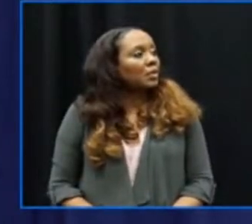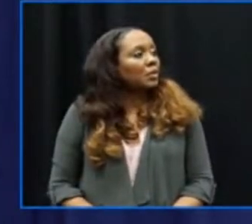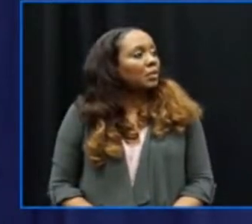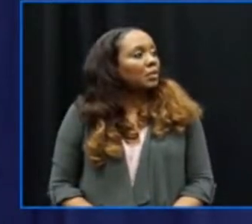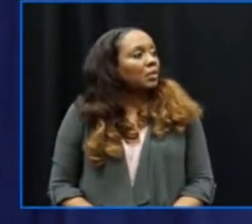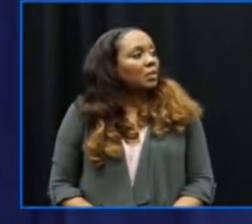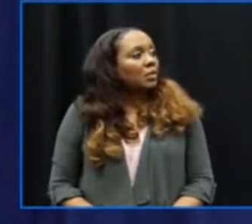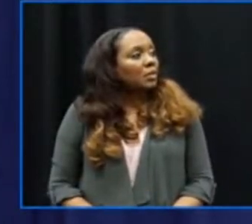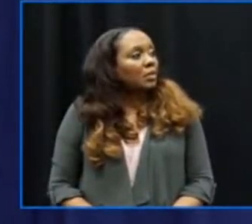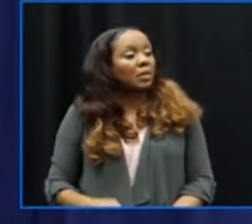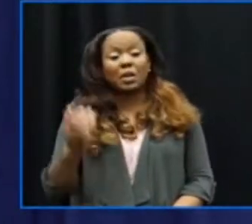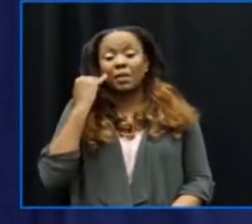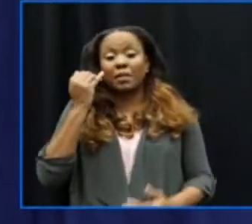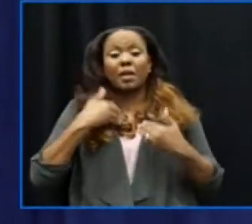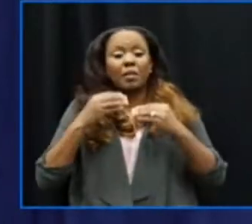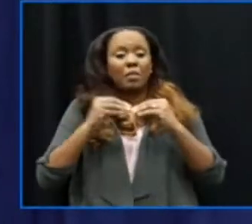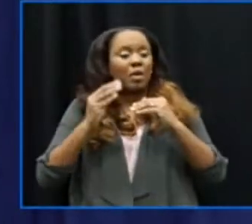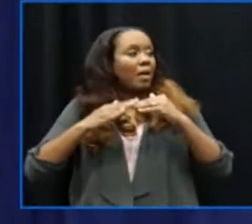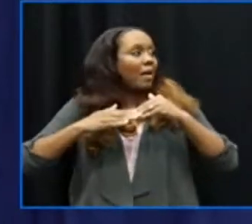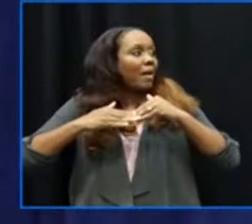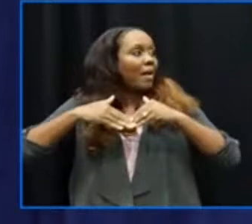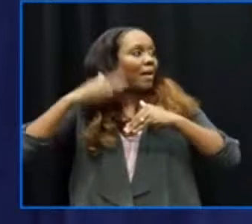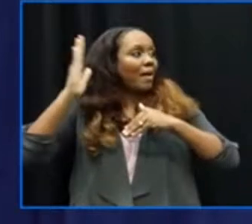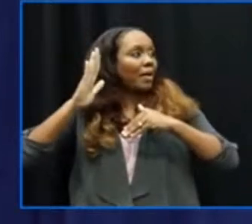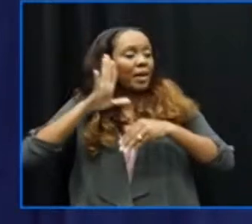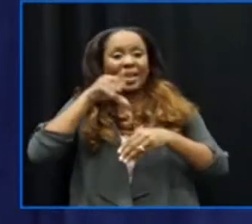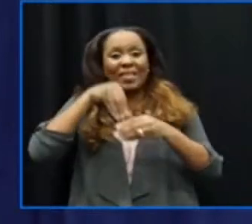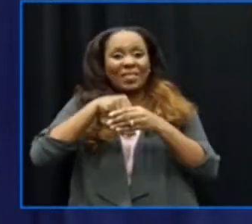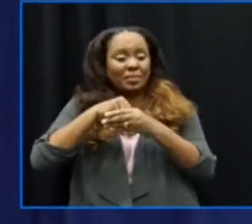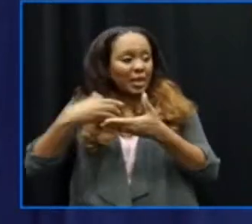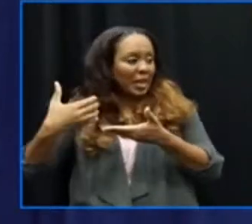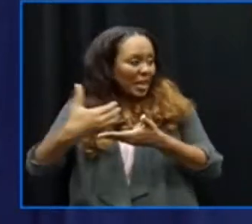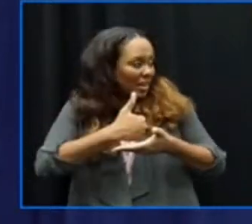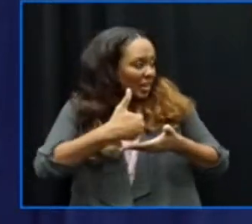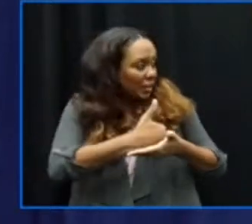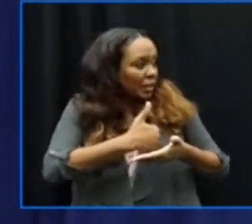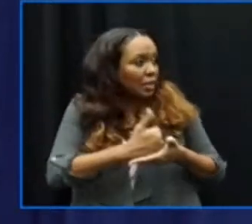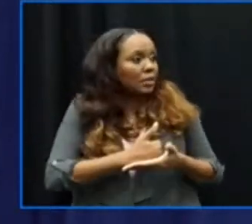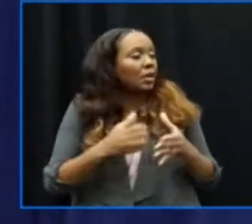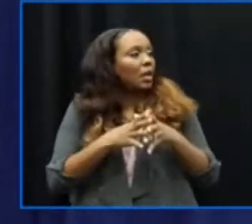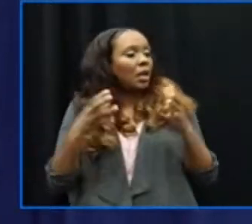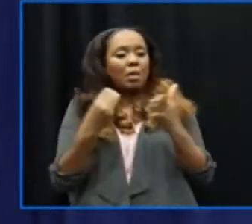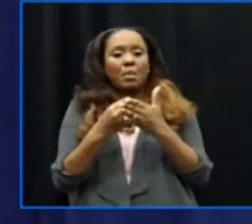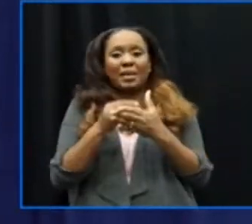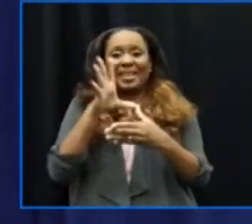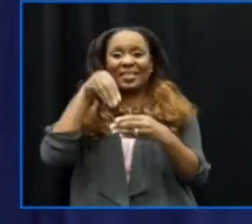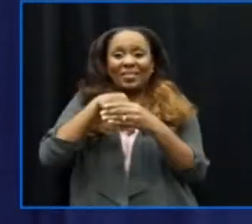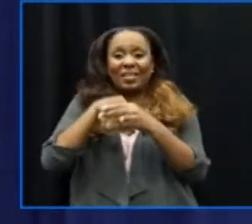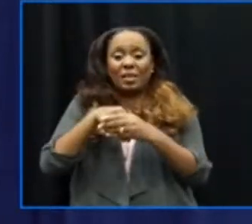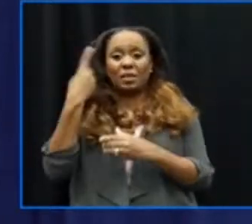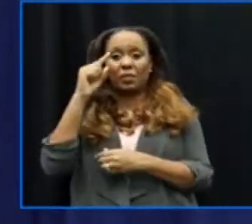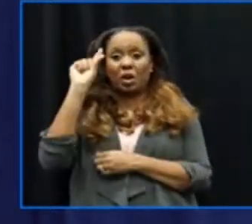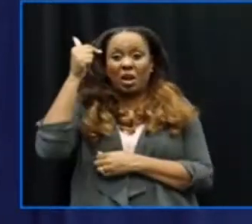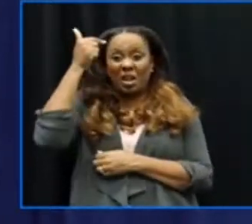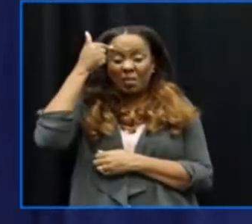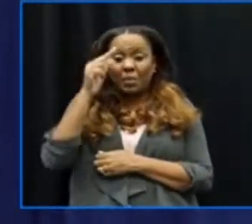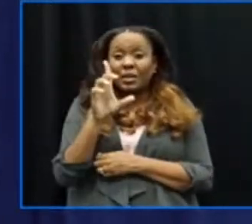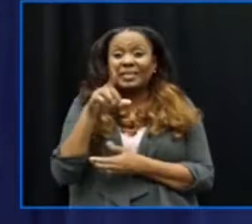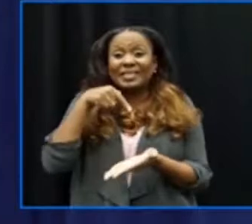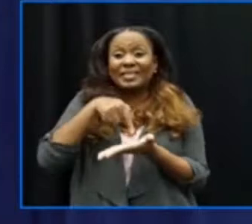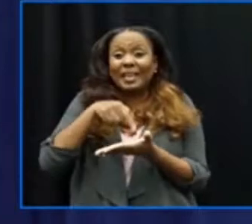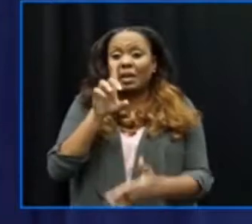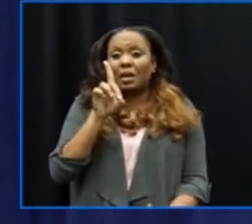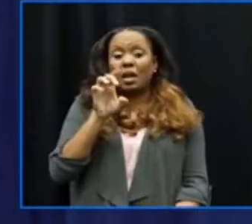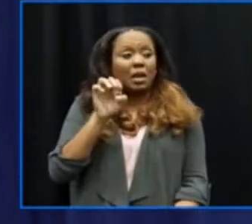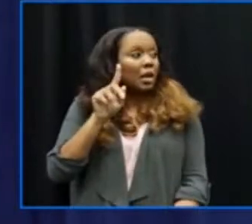only challenge is that right now, with most of the funds invested in government of Barbados debt that are yielding